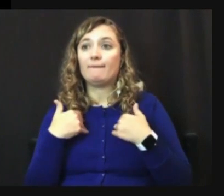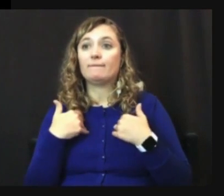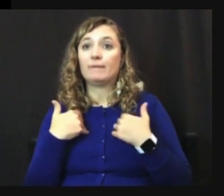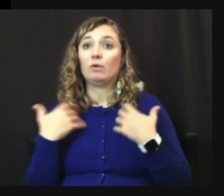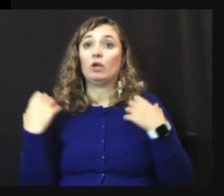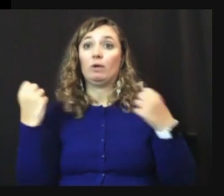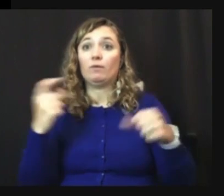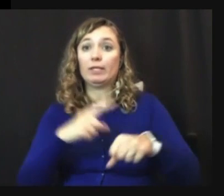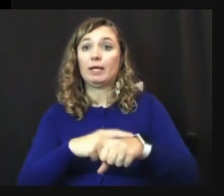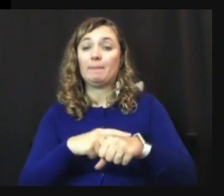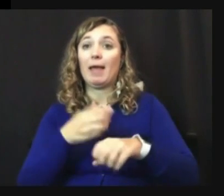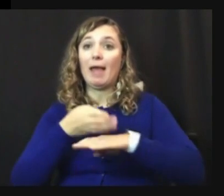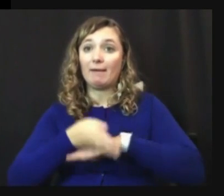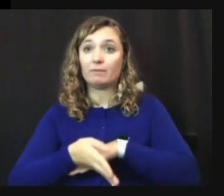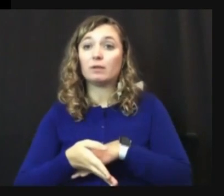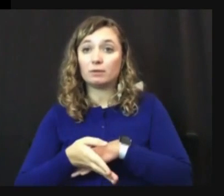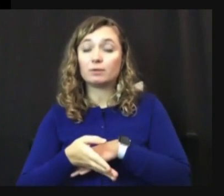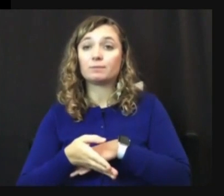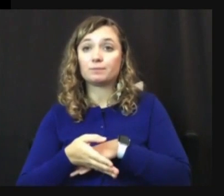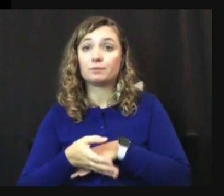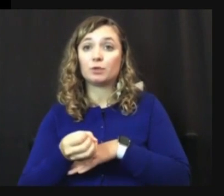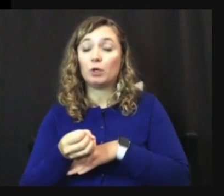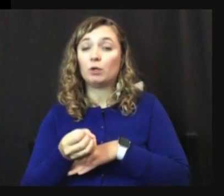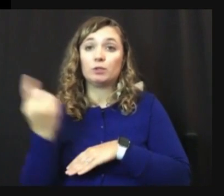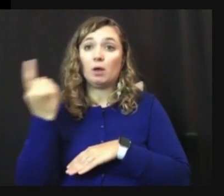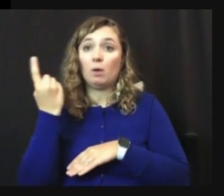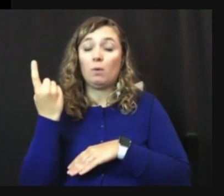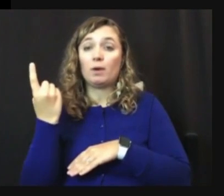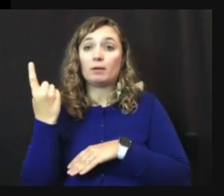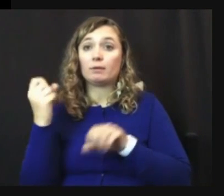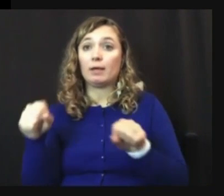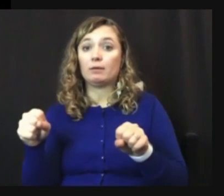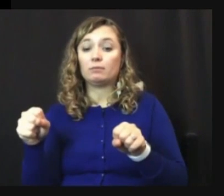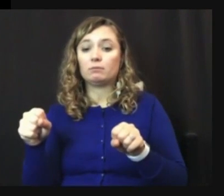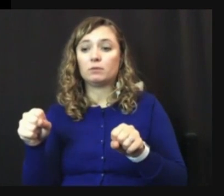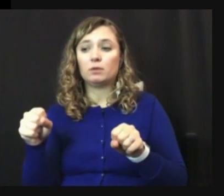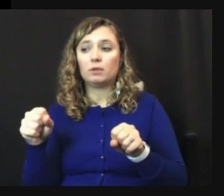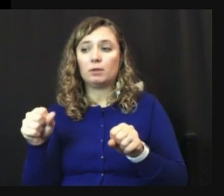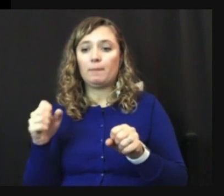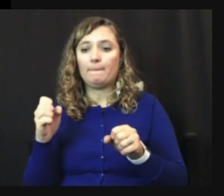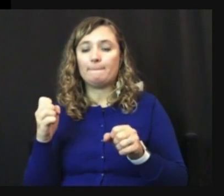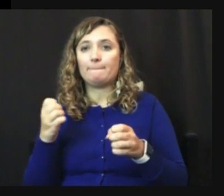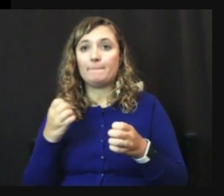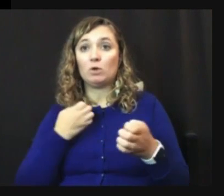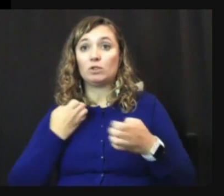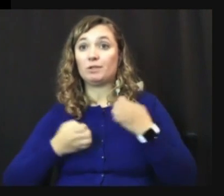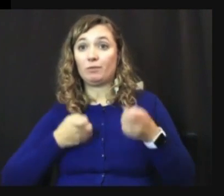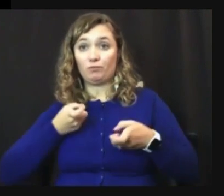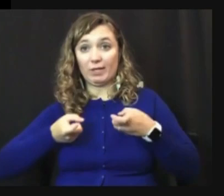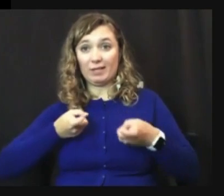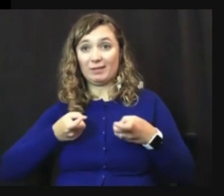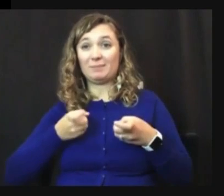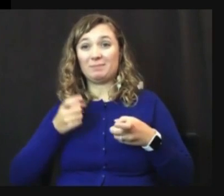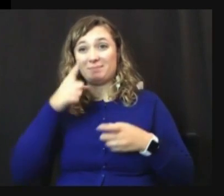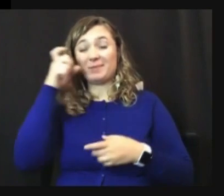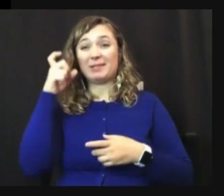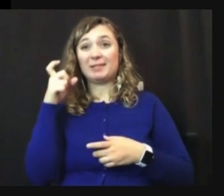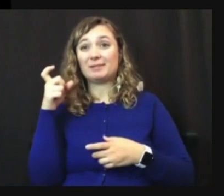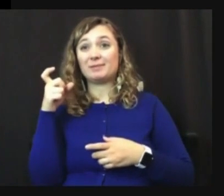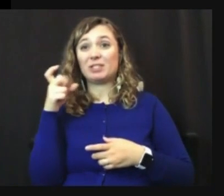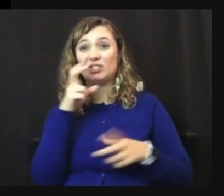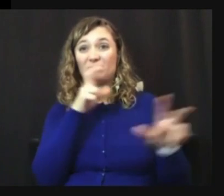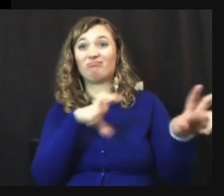has happened so that somebody can regain their emotional regulation, because this can be disruptive to emotional